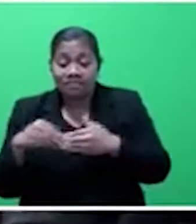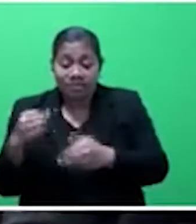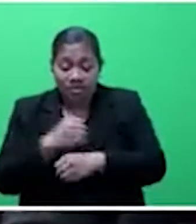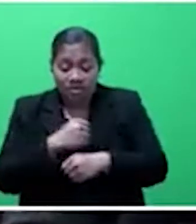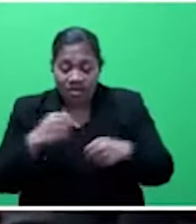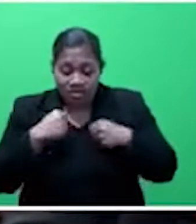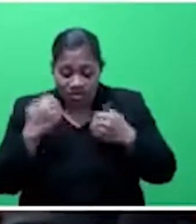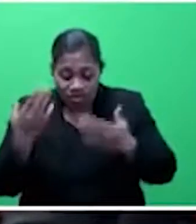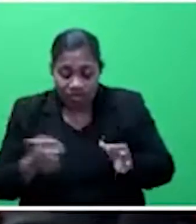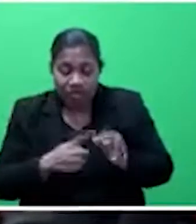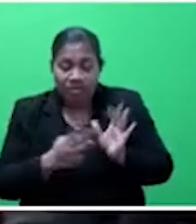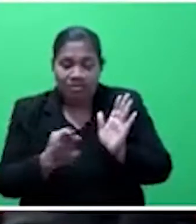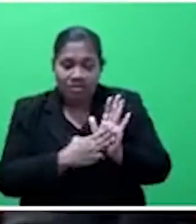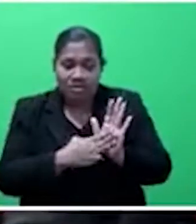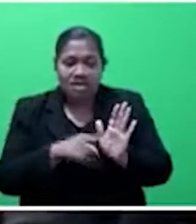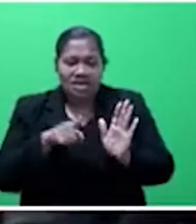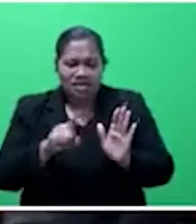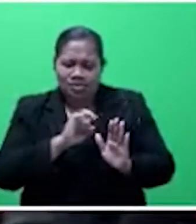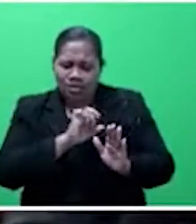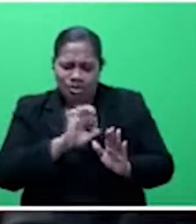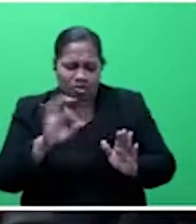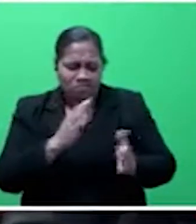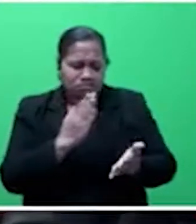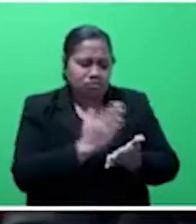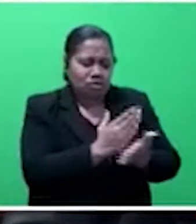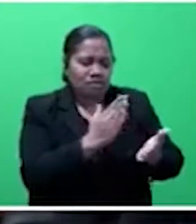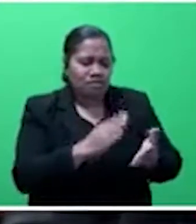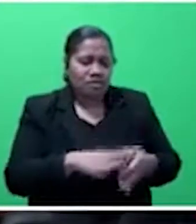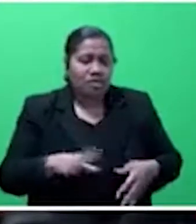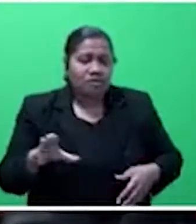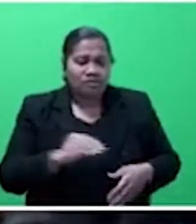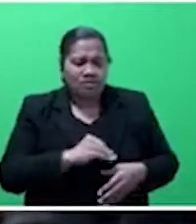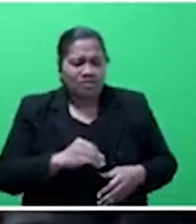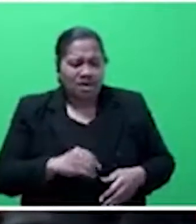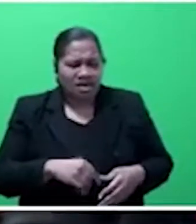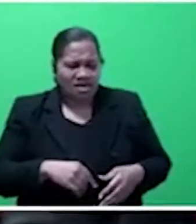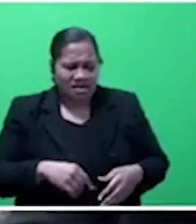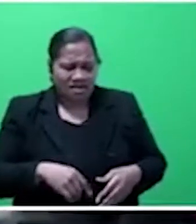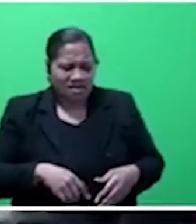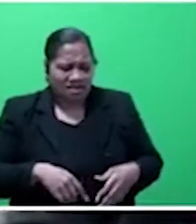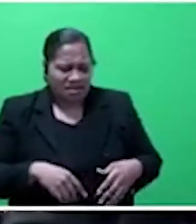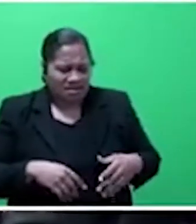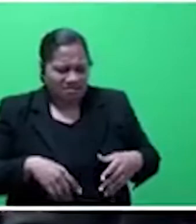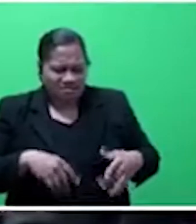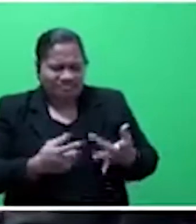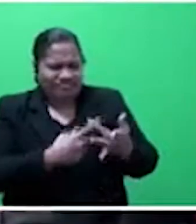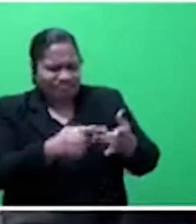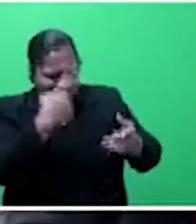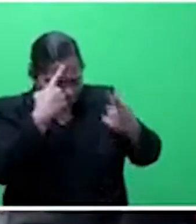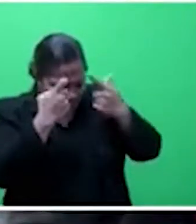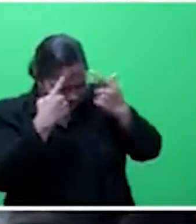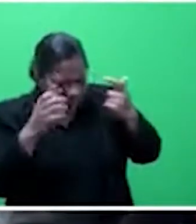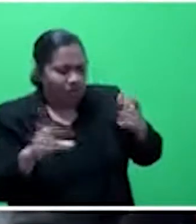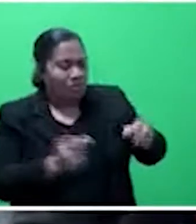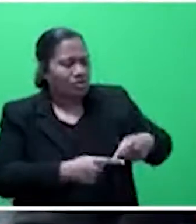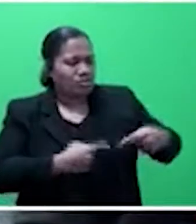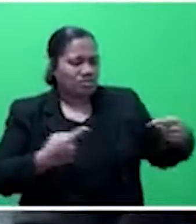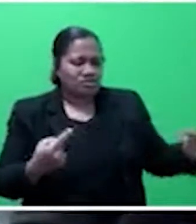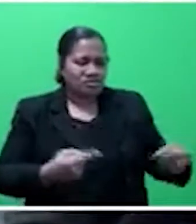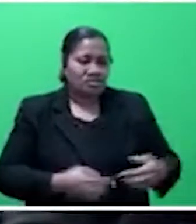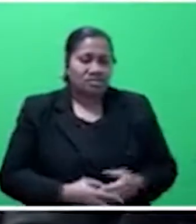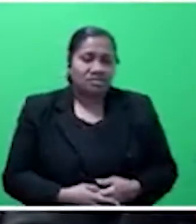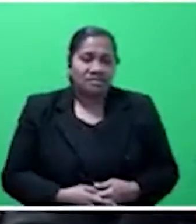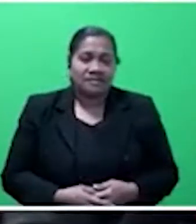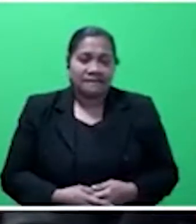stopped by the short-sighted and ridiculous ideas floating from the opposition just to please a few,